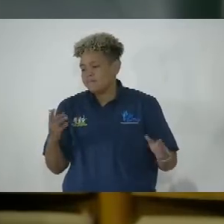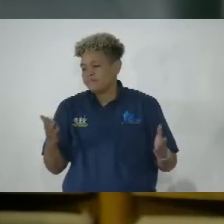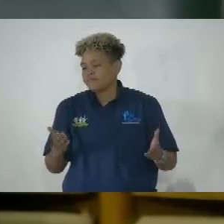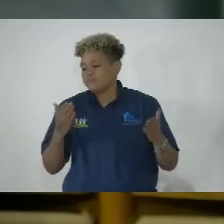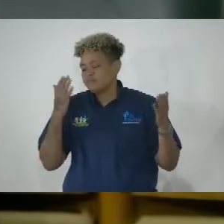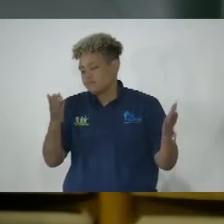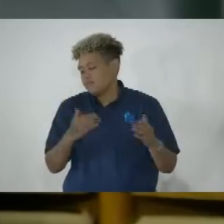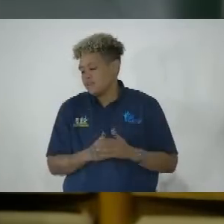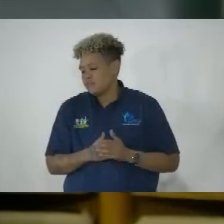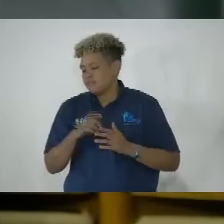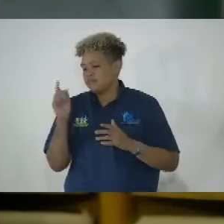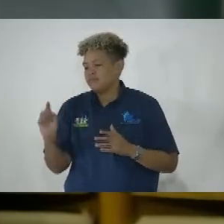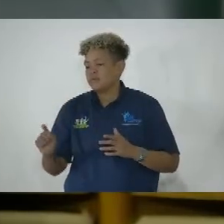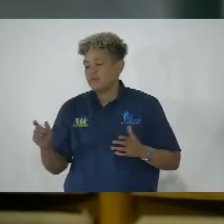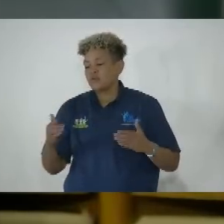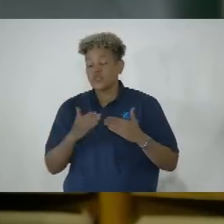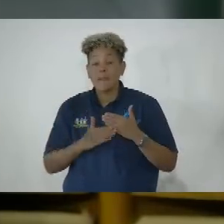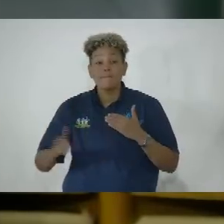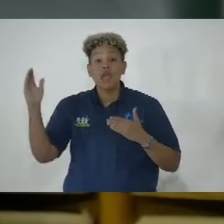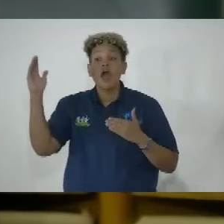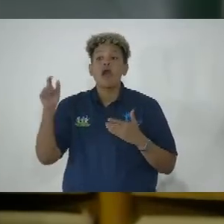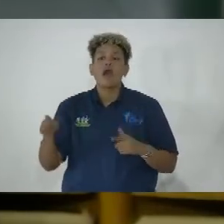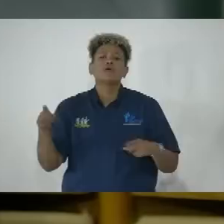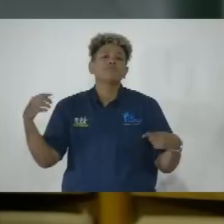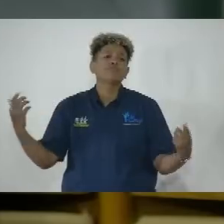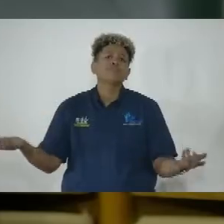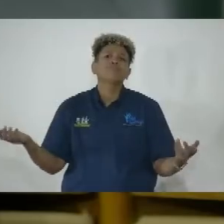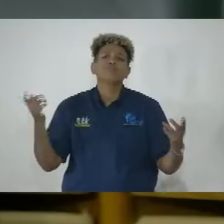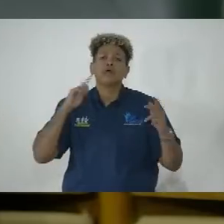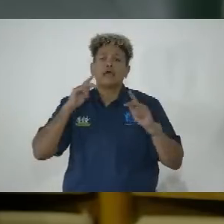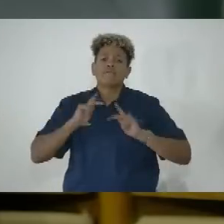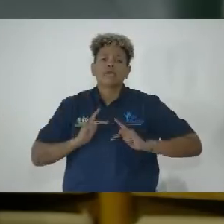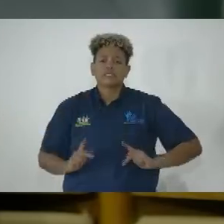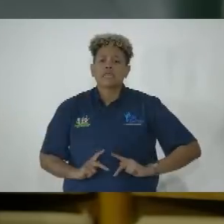proposed. It must go beyond a